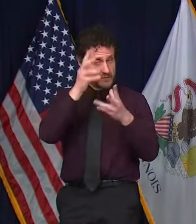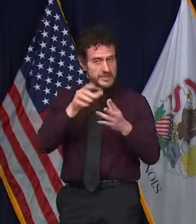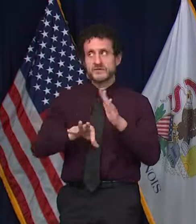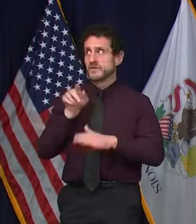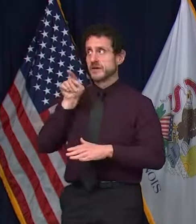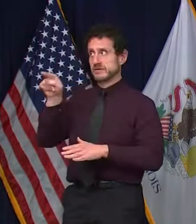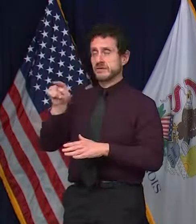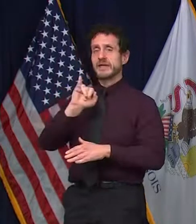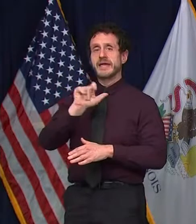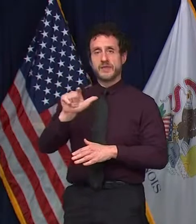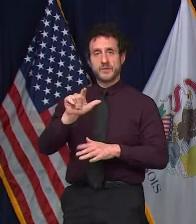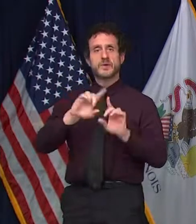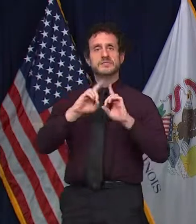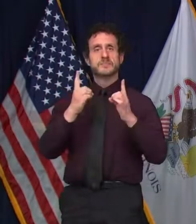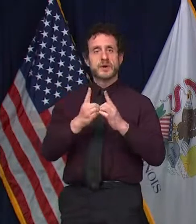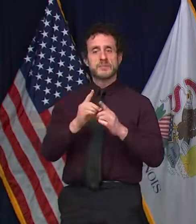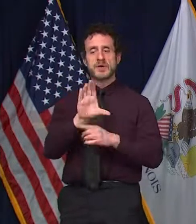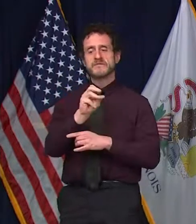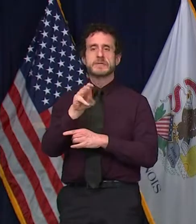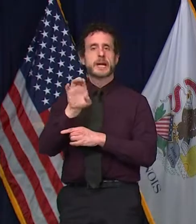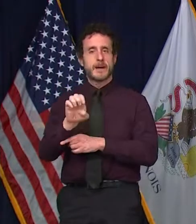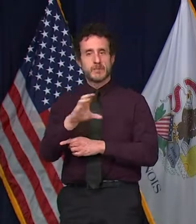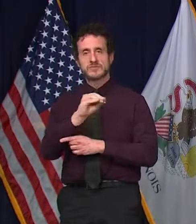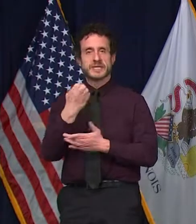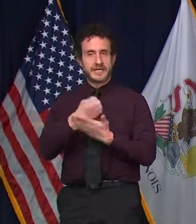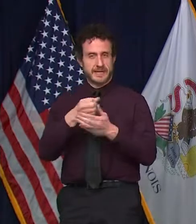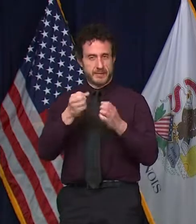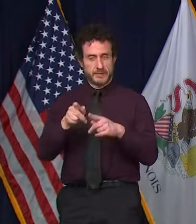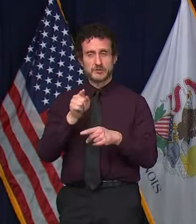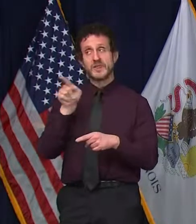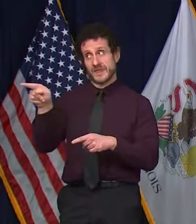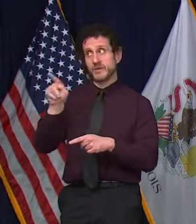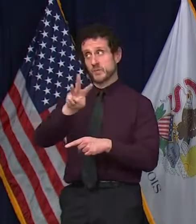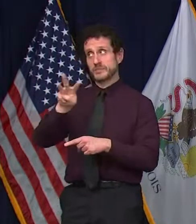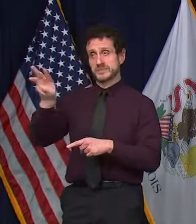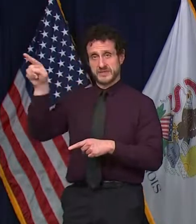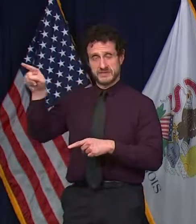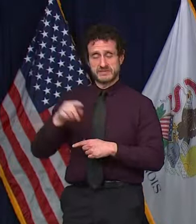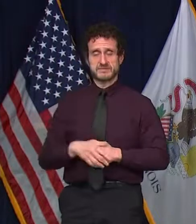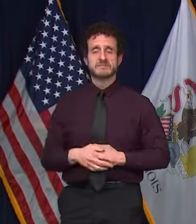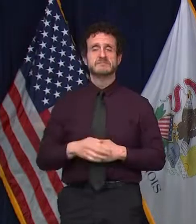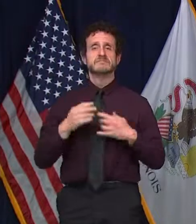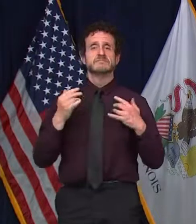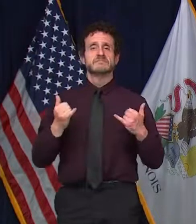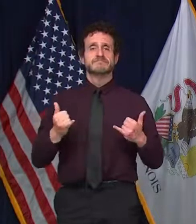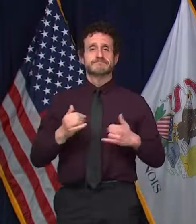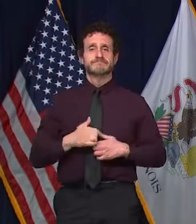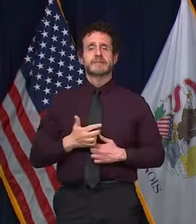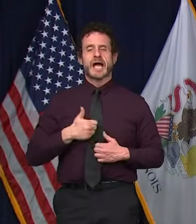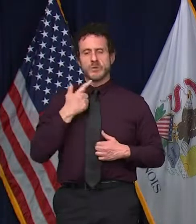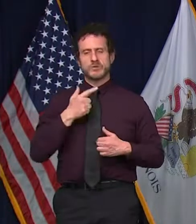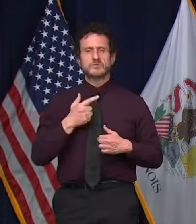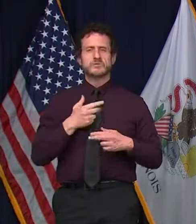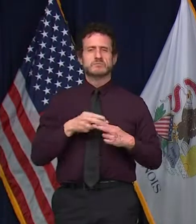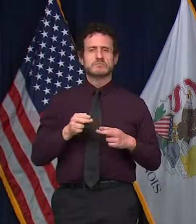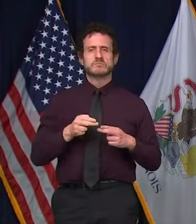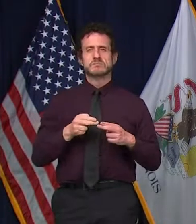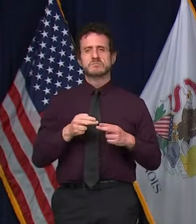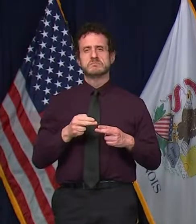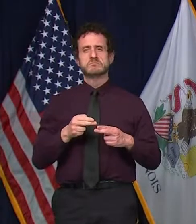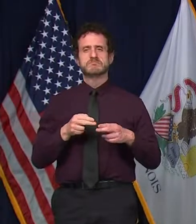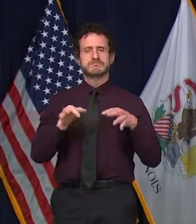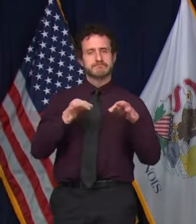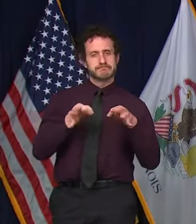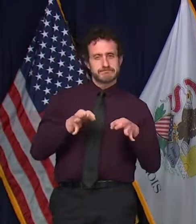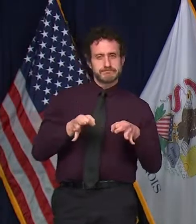Illinois Department of Commerce and Economic Opportunity website. With that in mind, I want to briefly review where each region